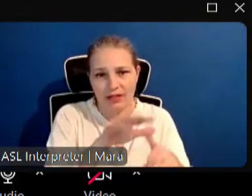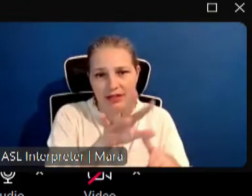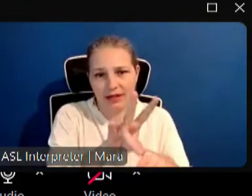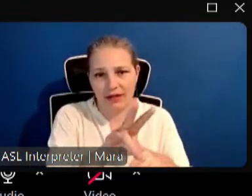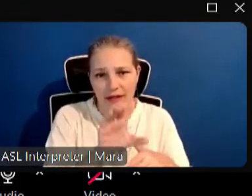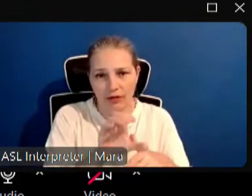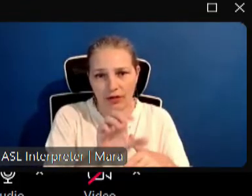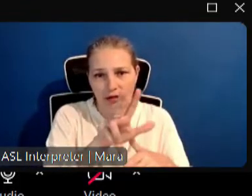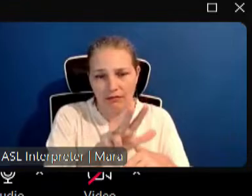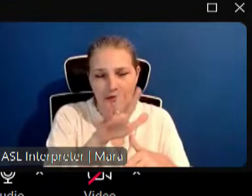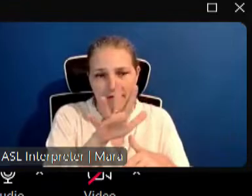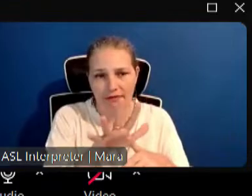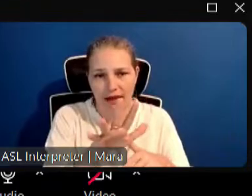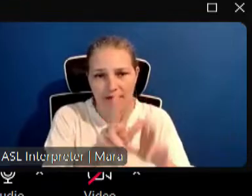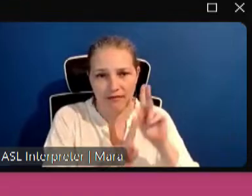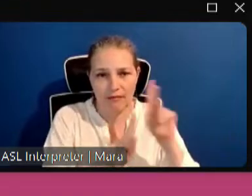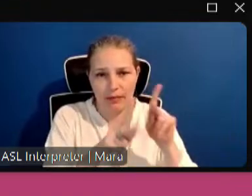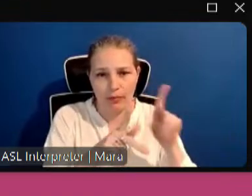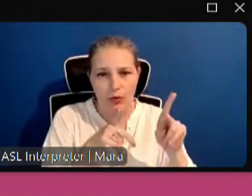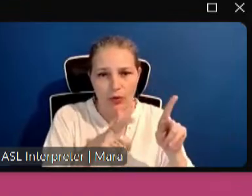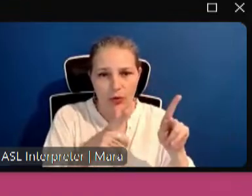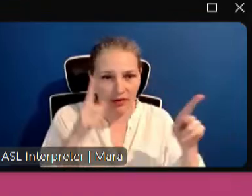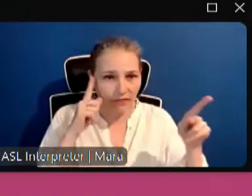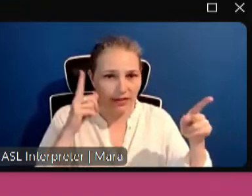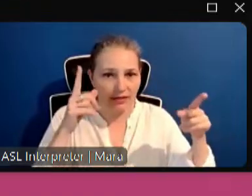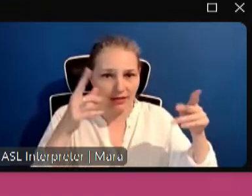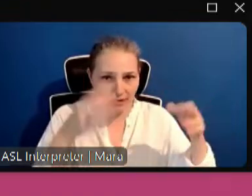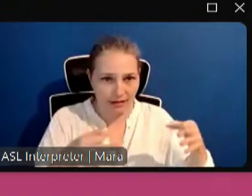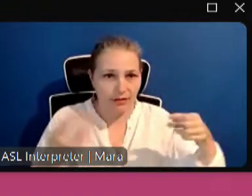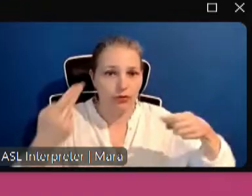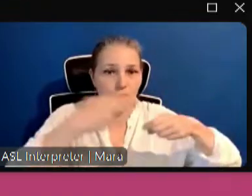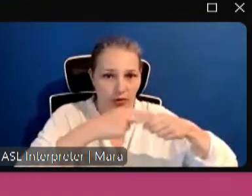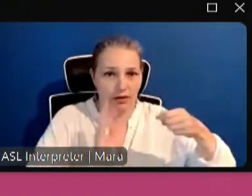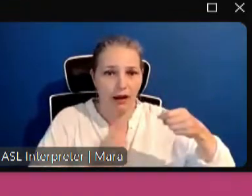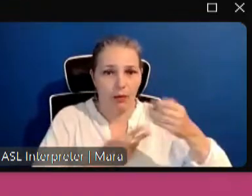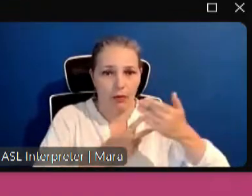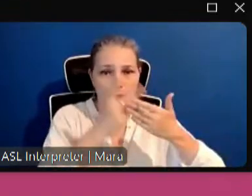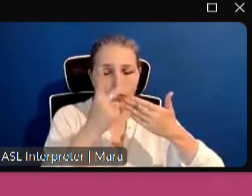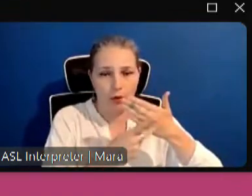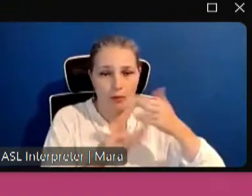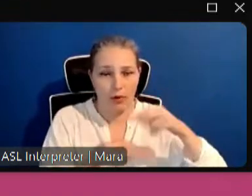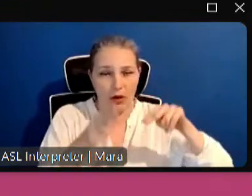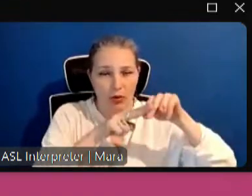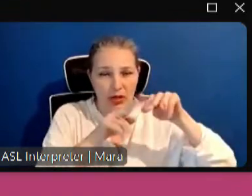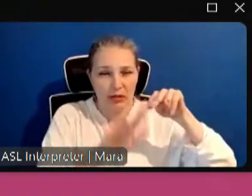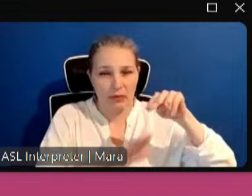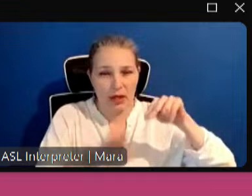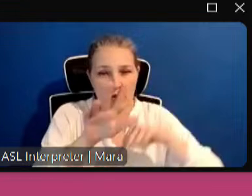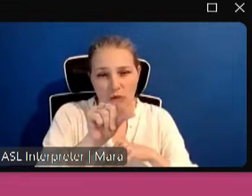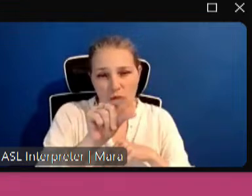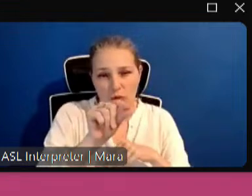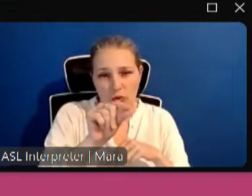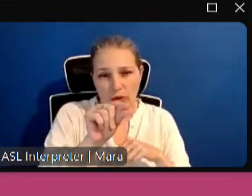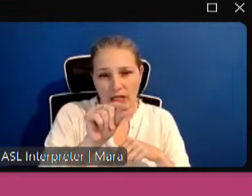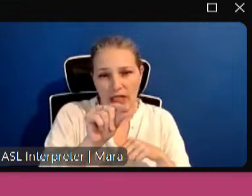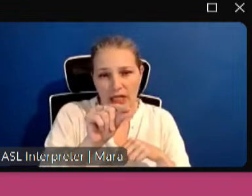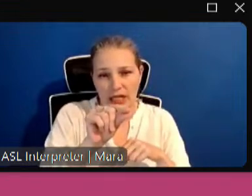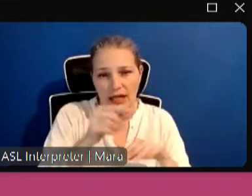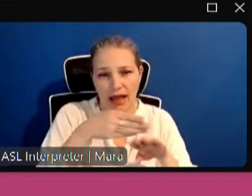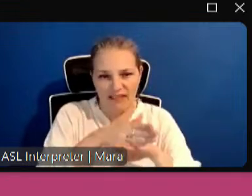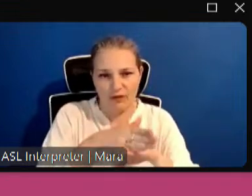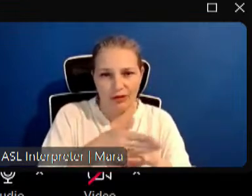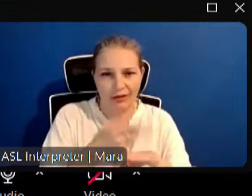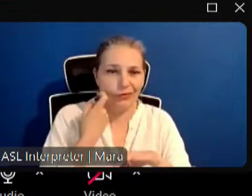5,735 people who have opted into the program. This is an increase of about 20 since the last update. And